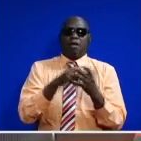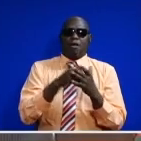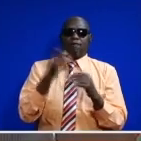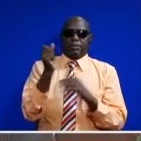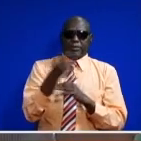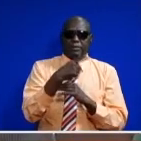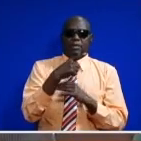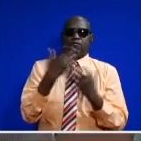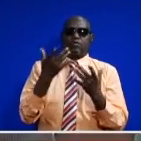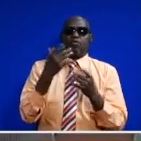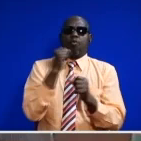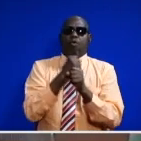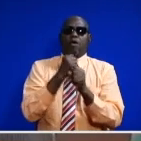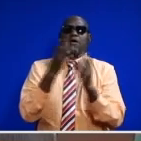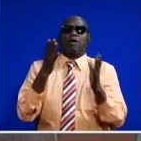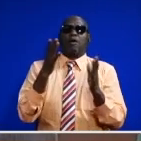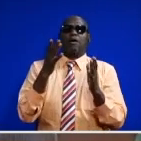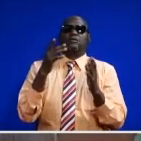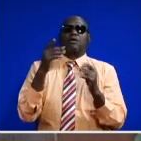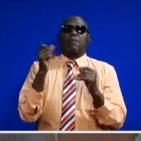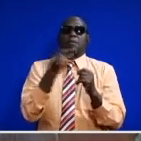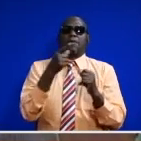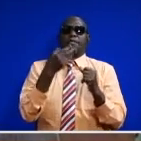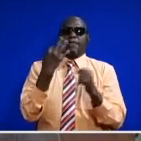ya wafanyakazi kwa muda wa miezi mitatu.